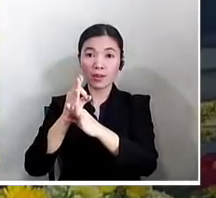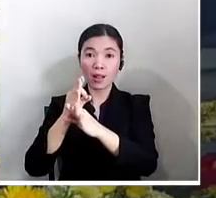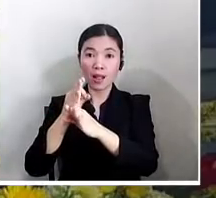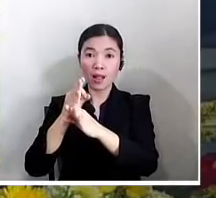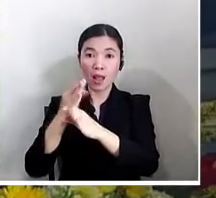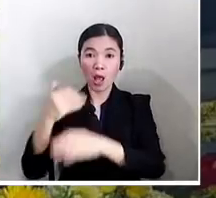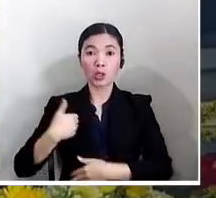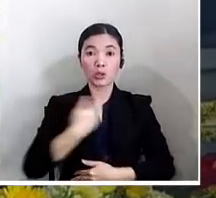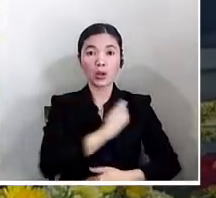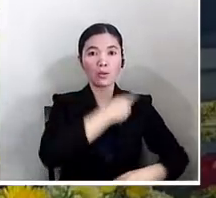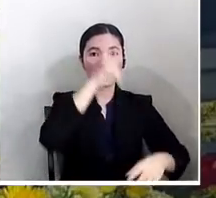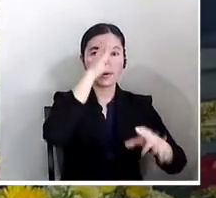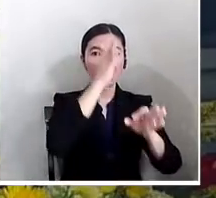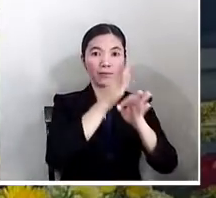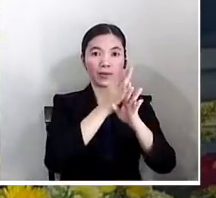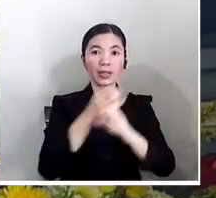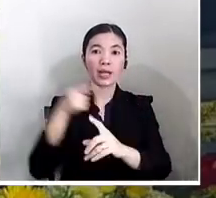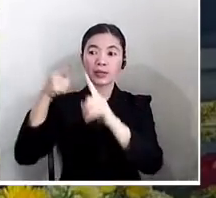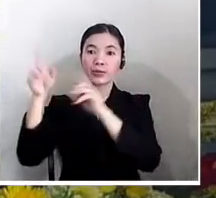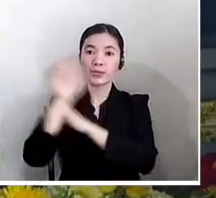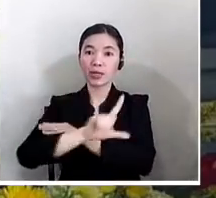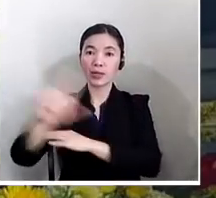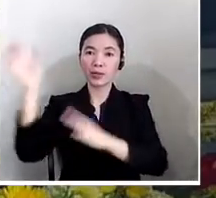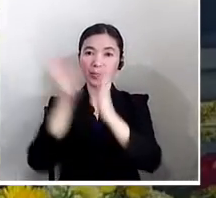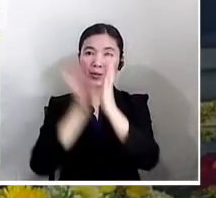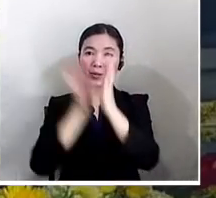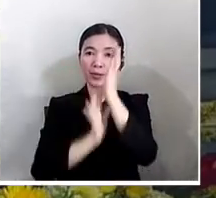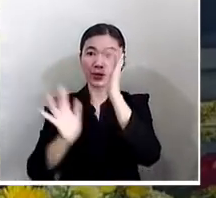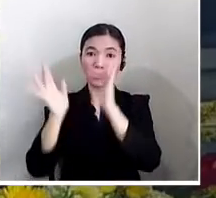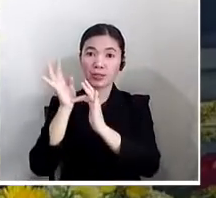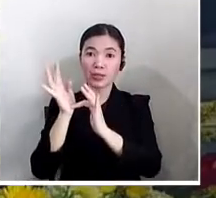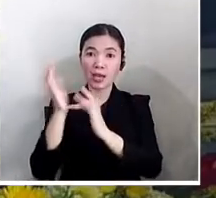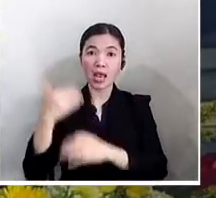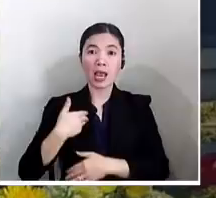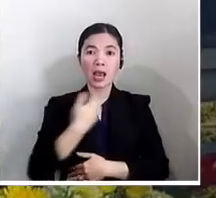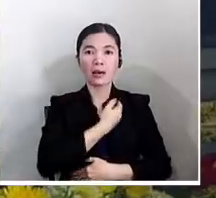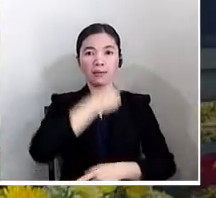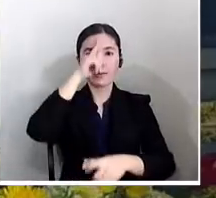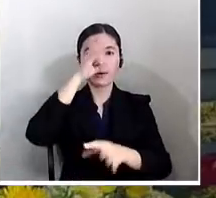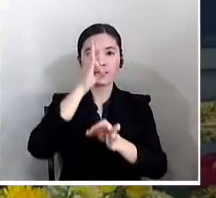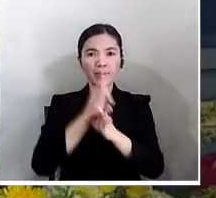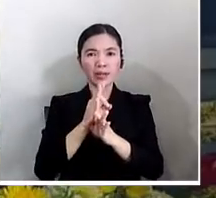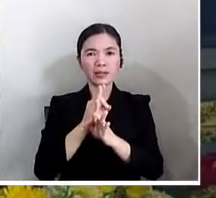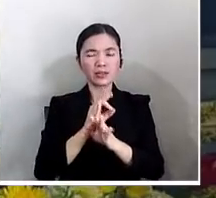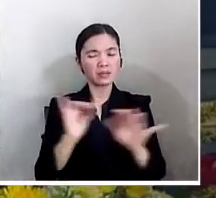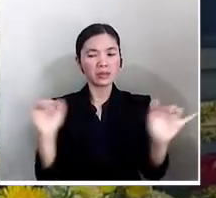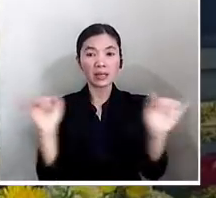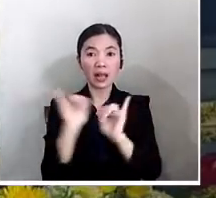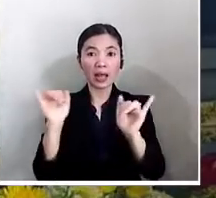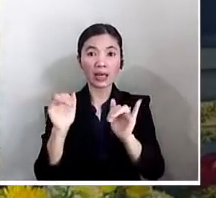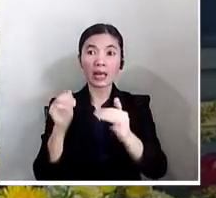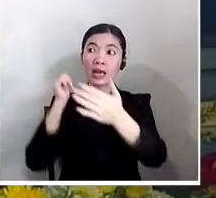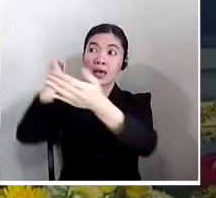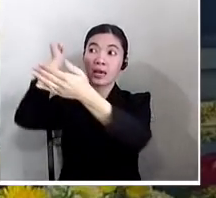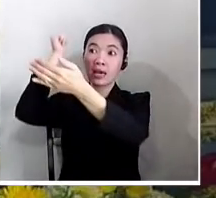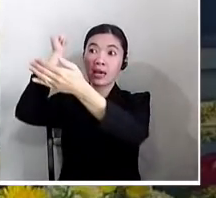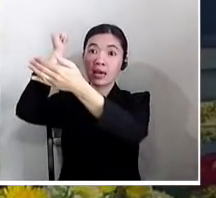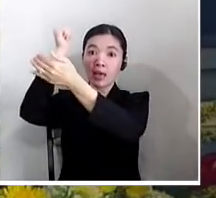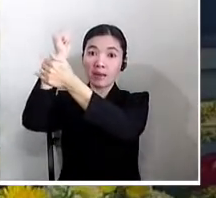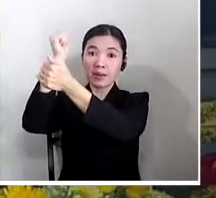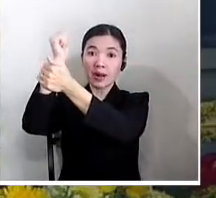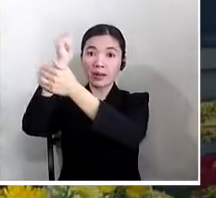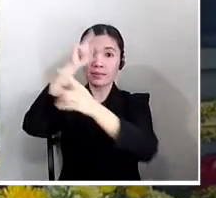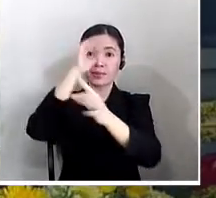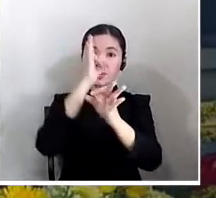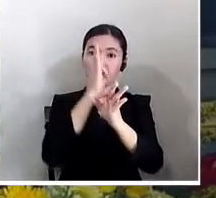Lord Jesus. Our faith should be like Abraham's faith, a faith